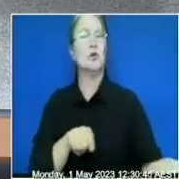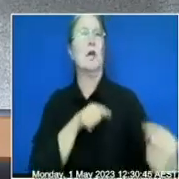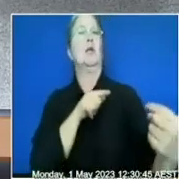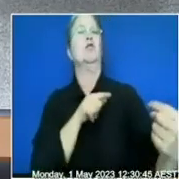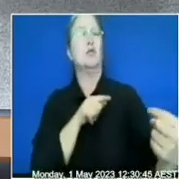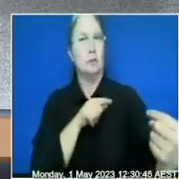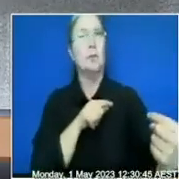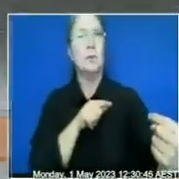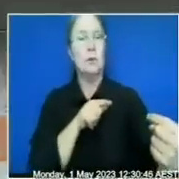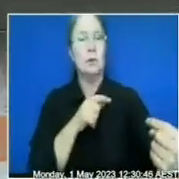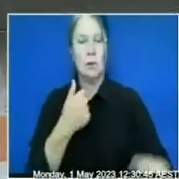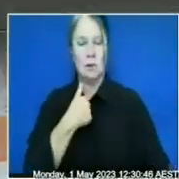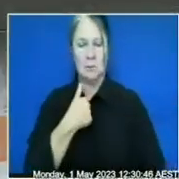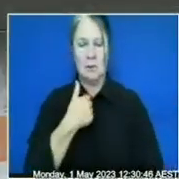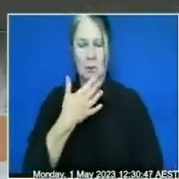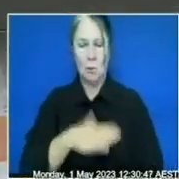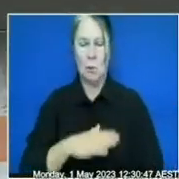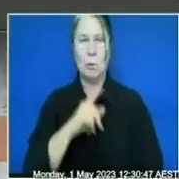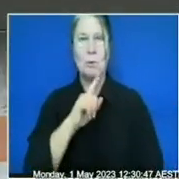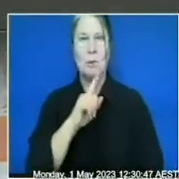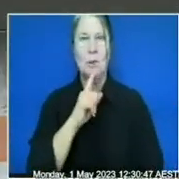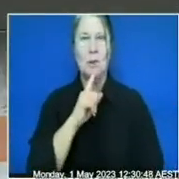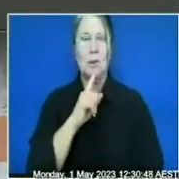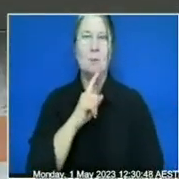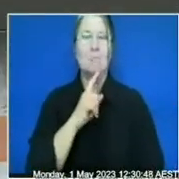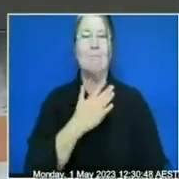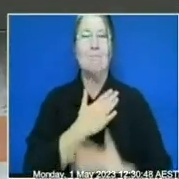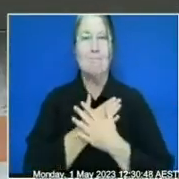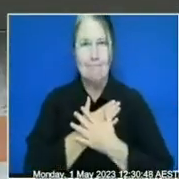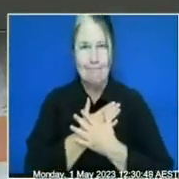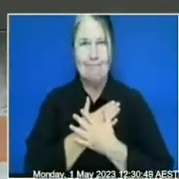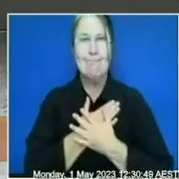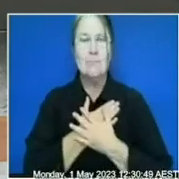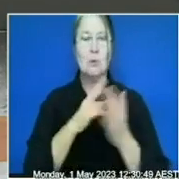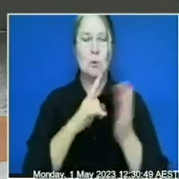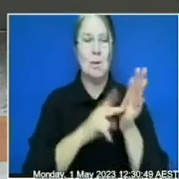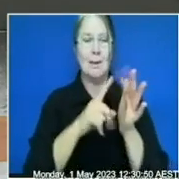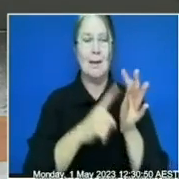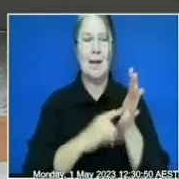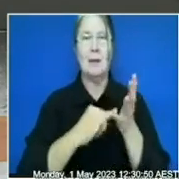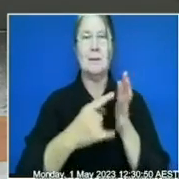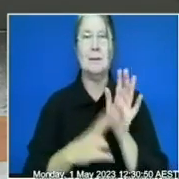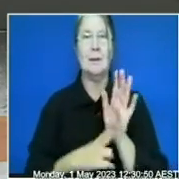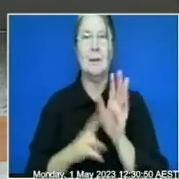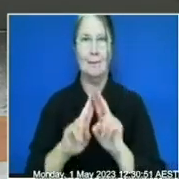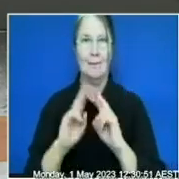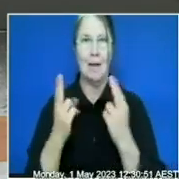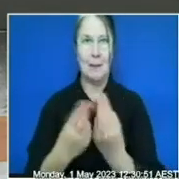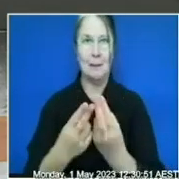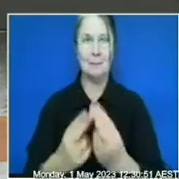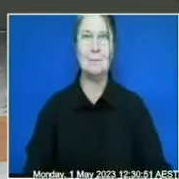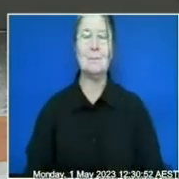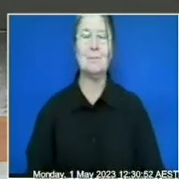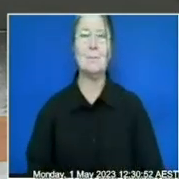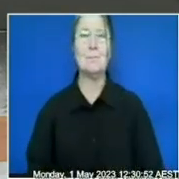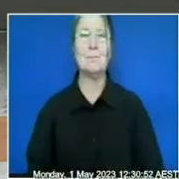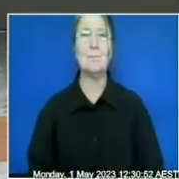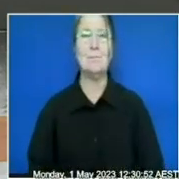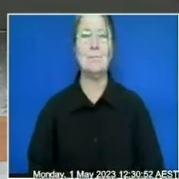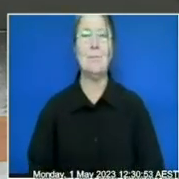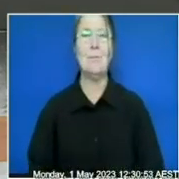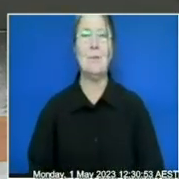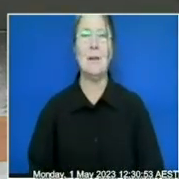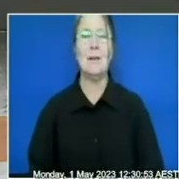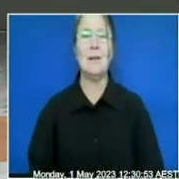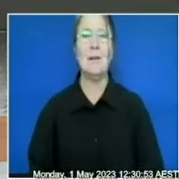One of the coroner's recommendations is that the Department of Health and the Department of Justice should consult